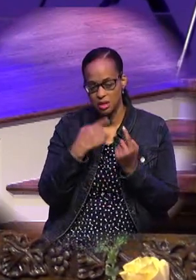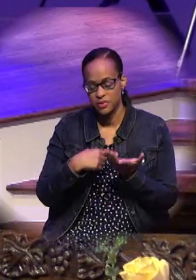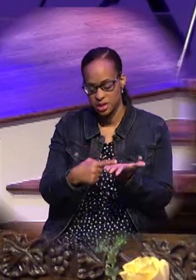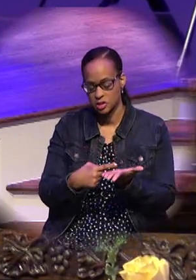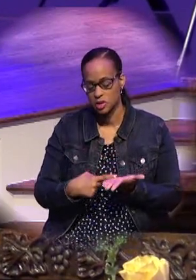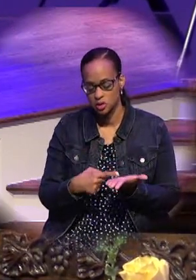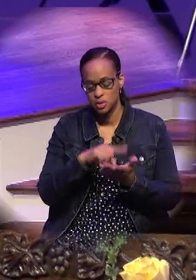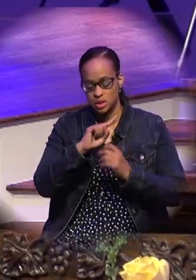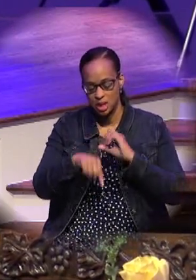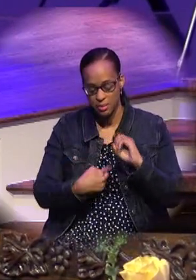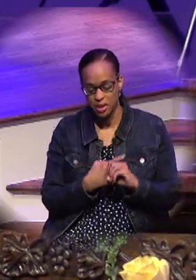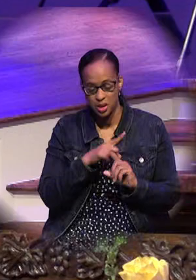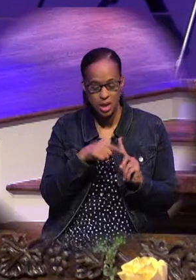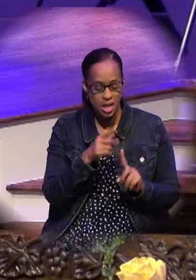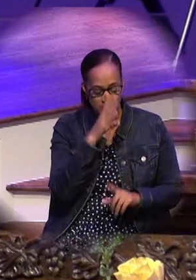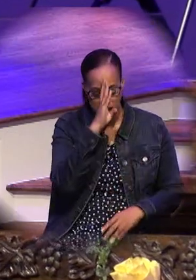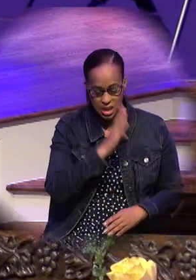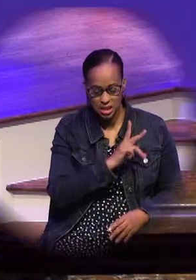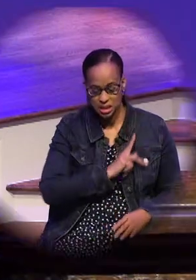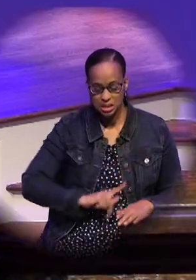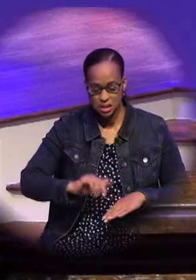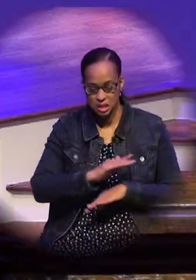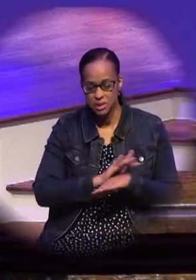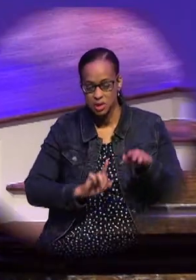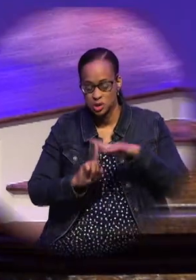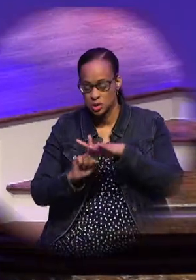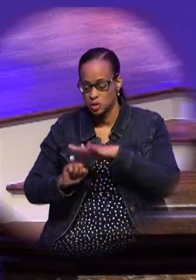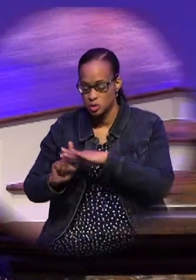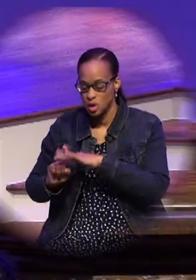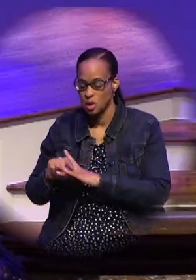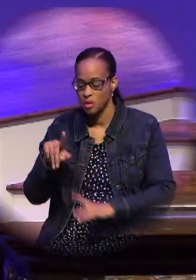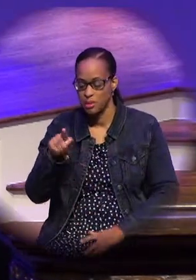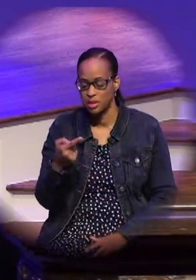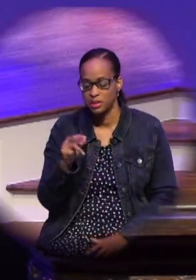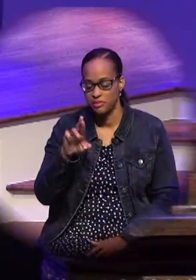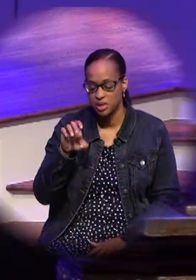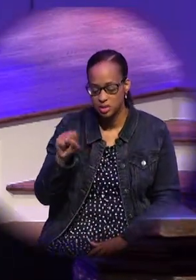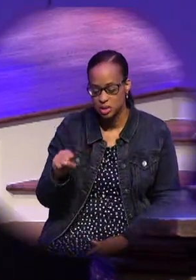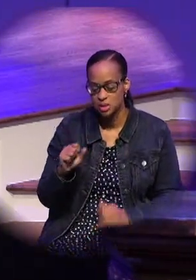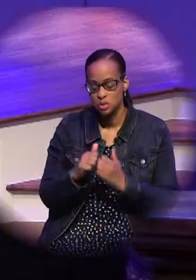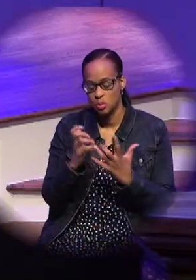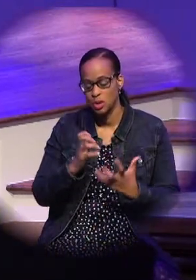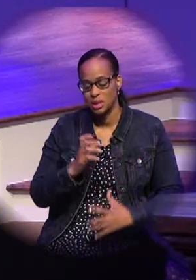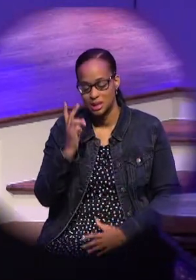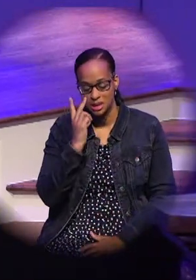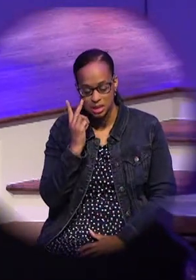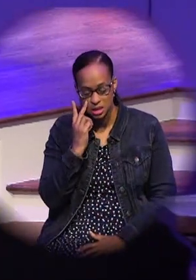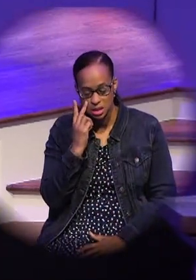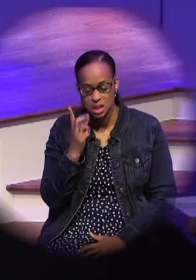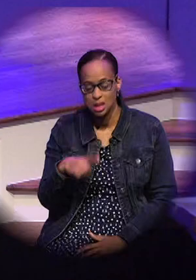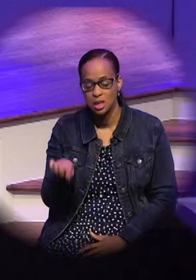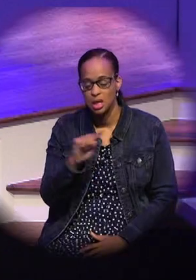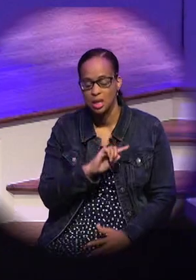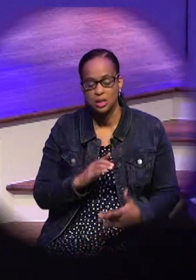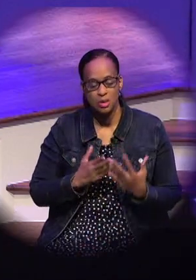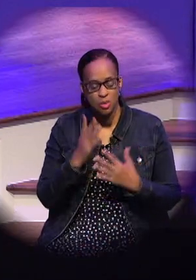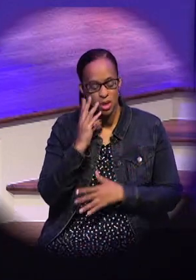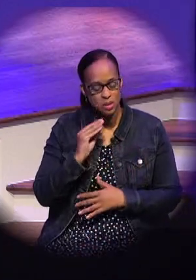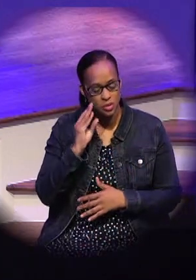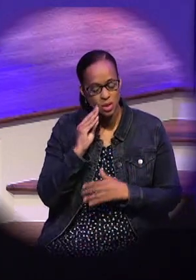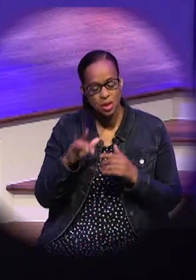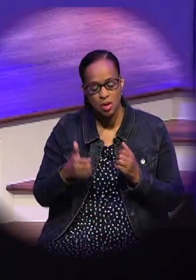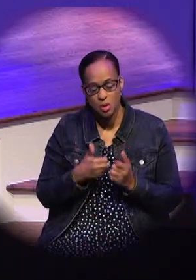were about. When is God's kingdom going to show up? The Pharisees wanted to see that, but they thought through their own